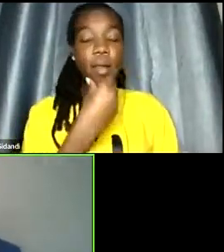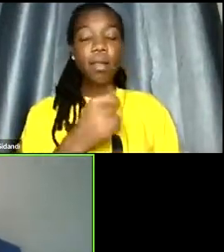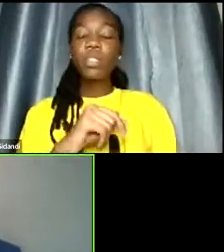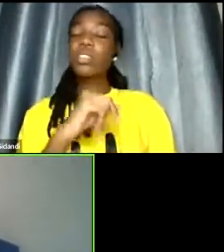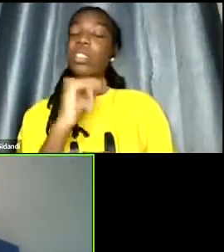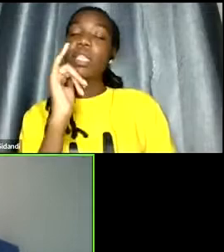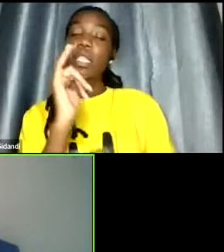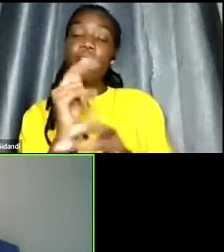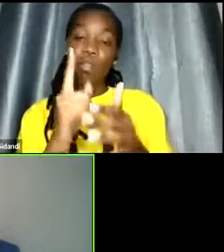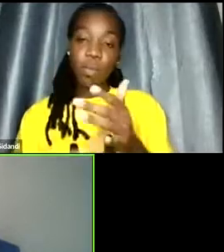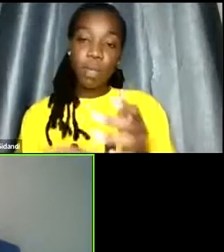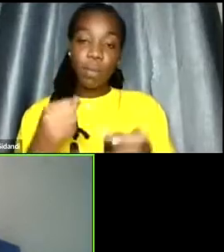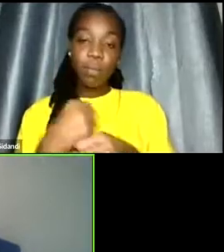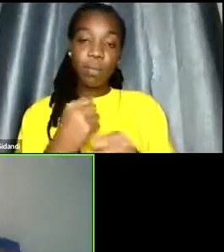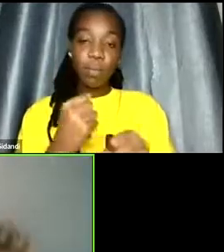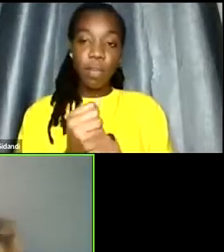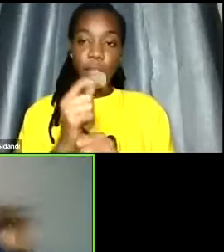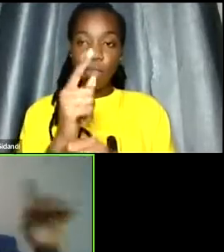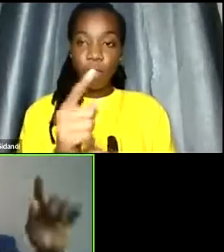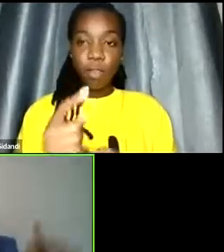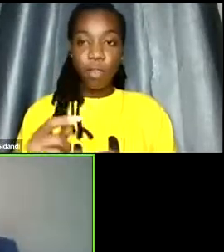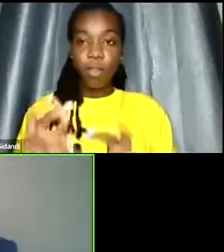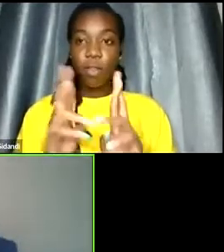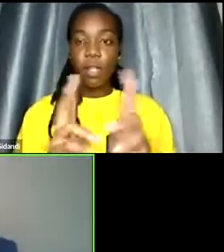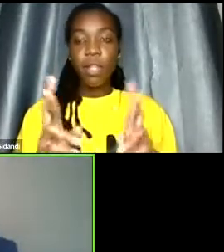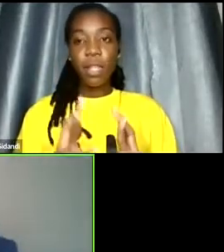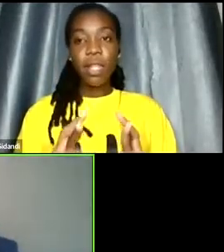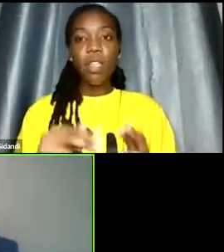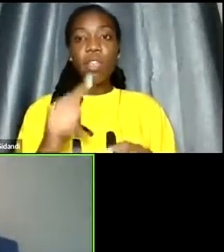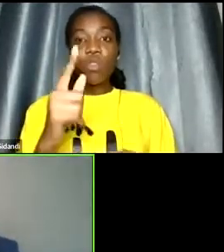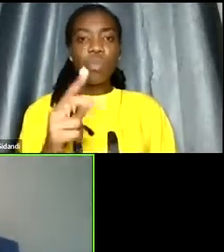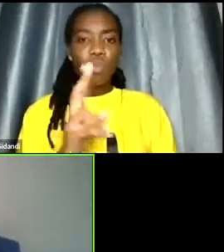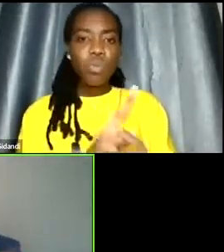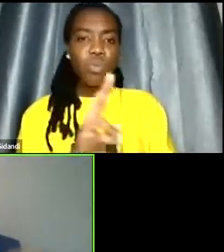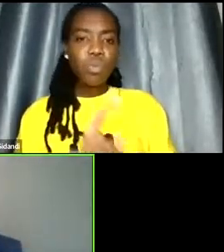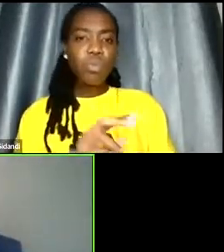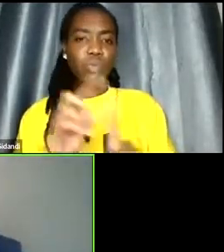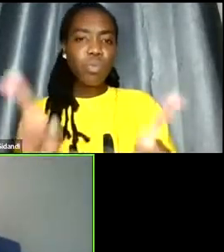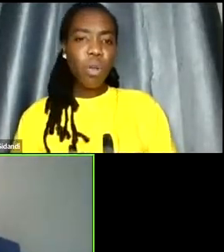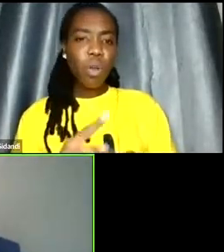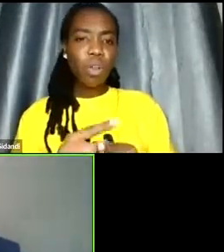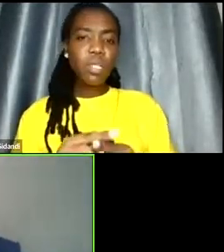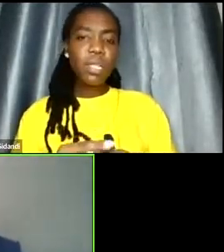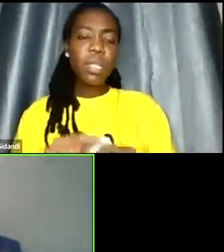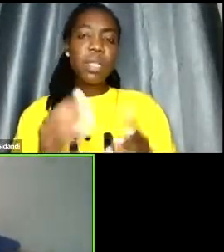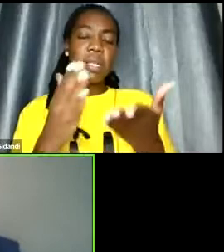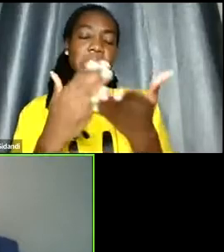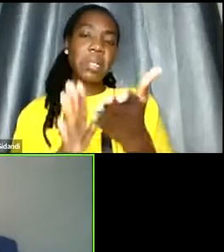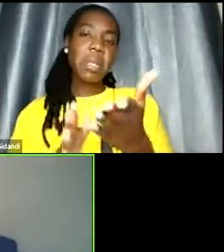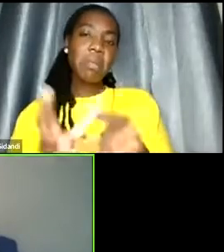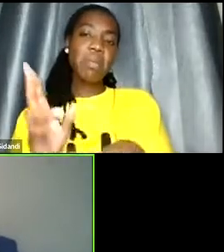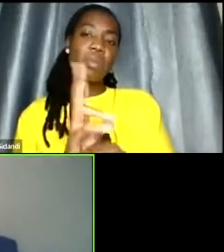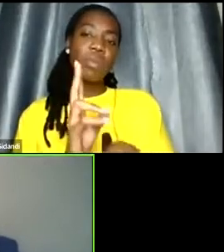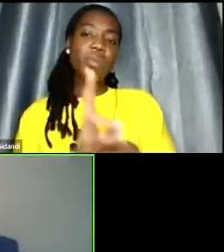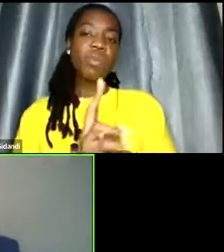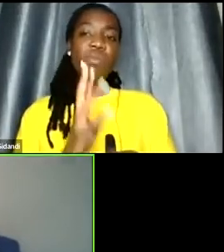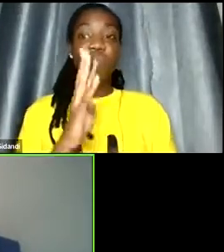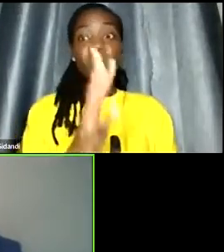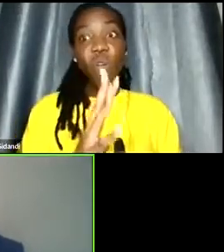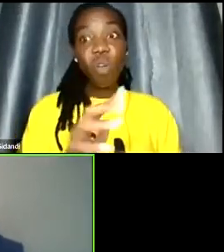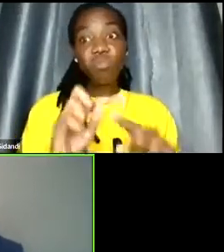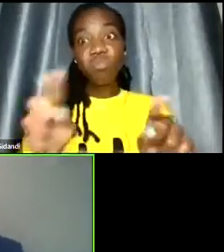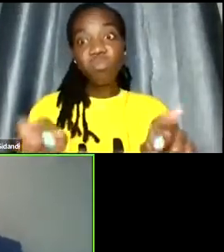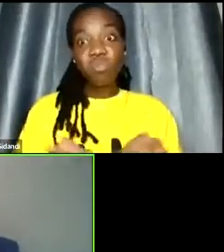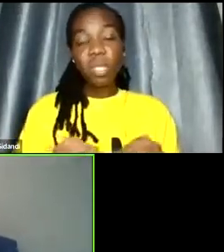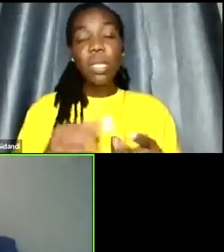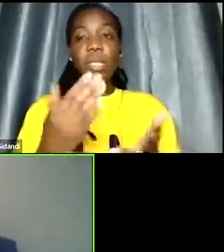readiness index. Some of you use the 9-box grid. Some of you use the 4-box grid. Some of you use the 6-box grid. These